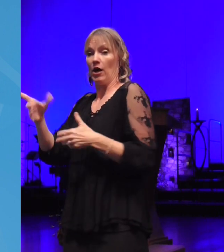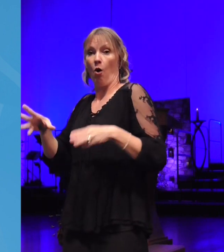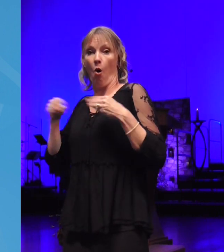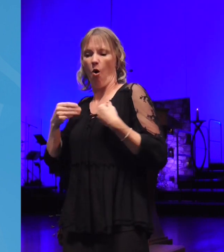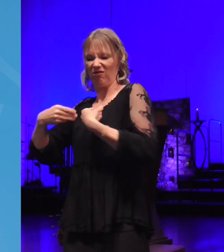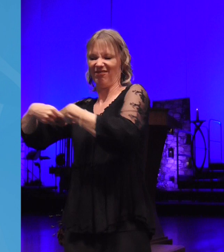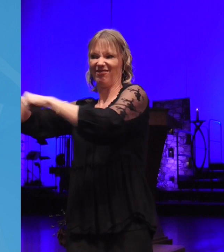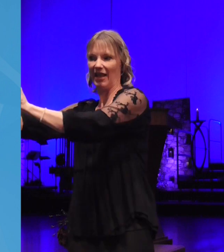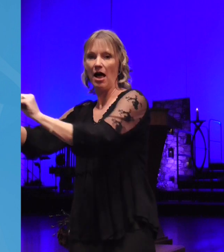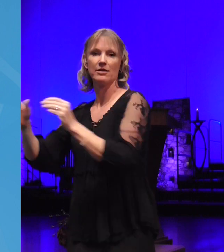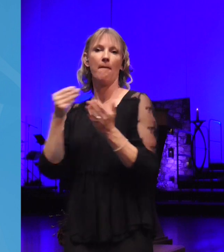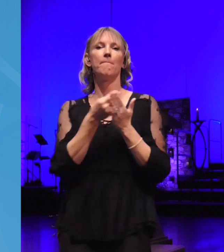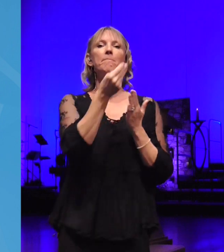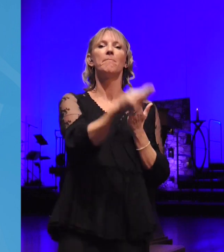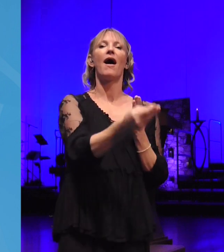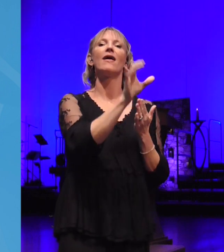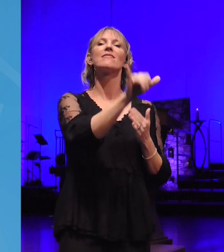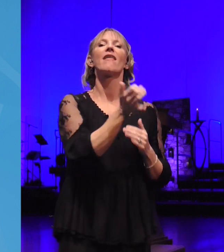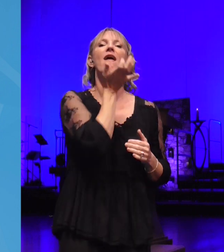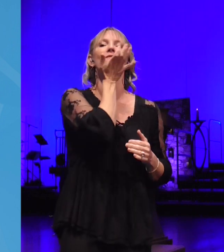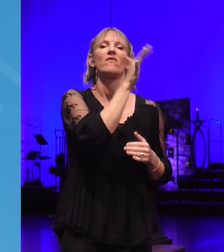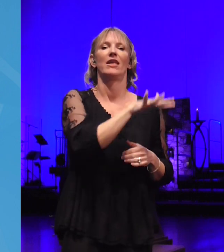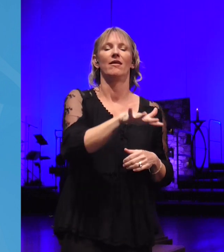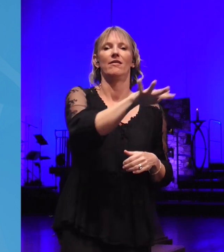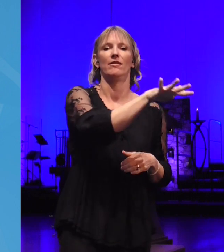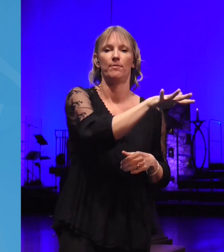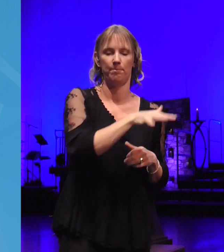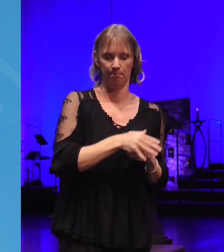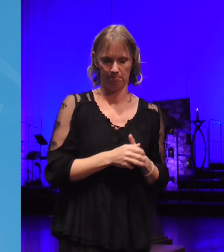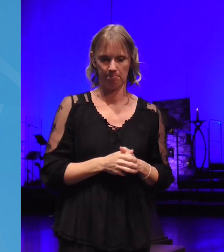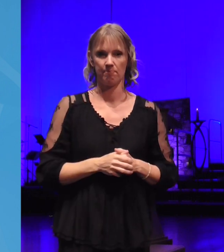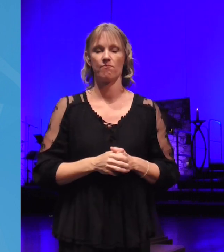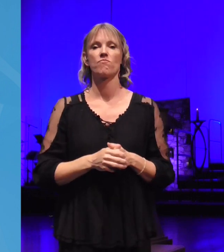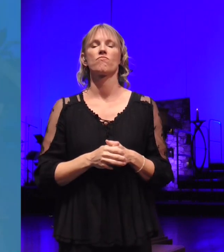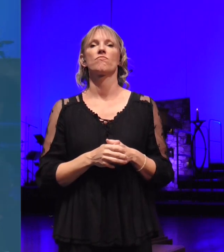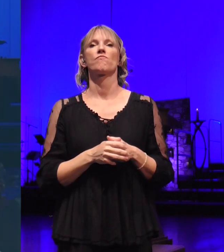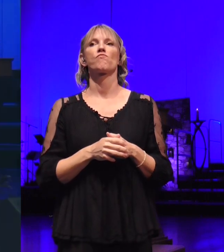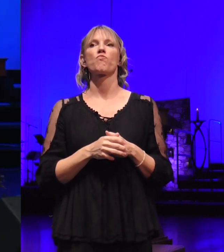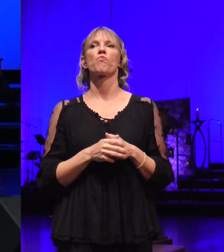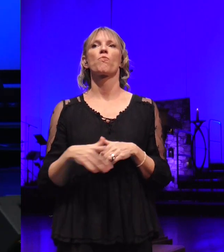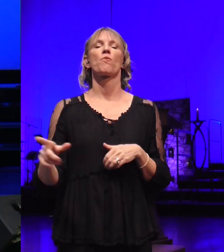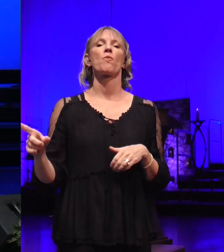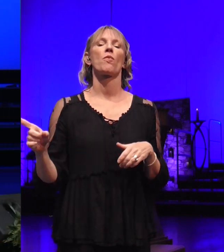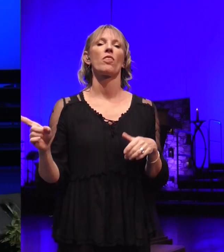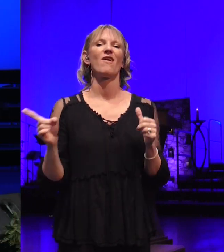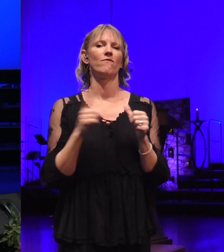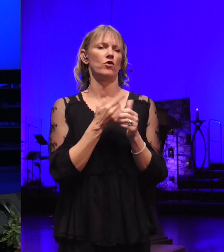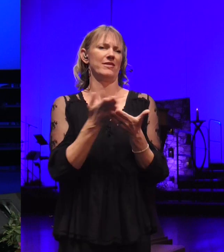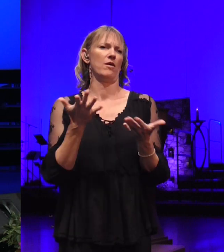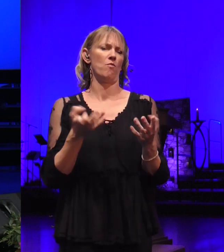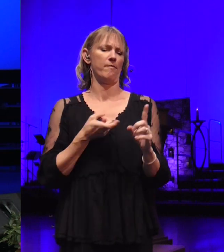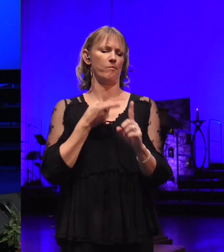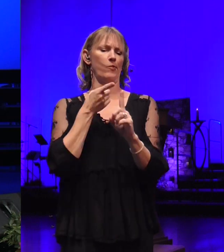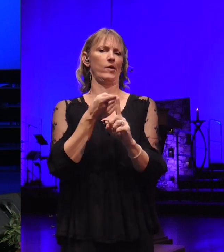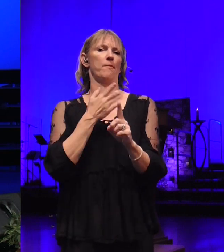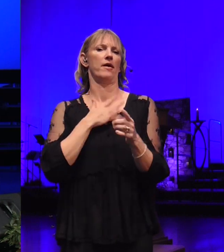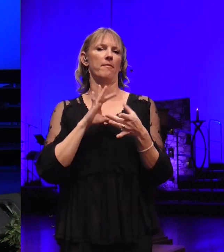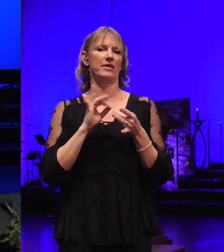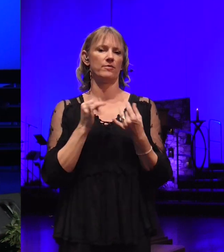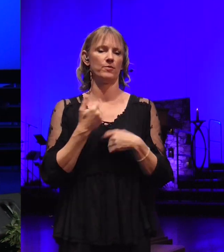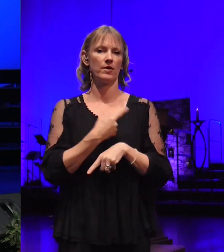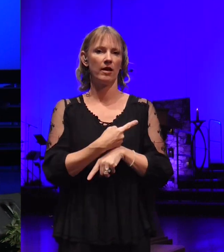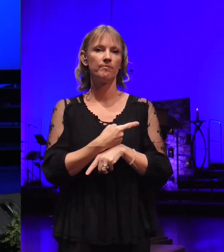owns and purchases that field. The first thing I want to point out in my message